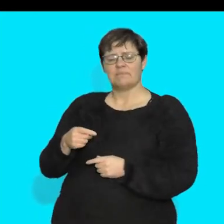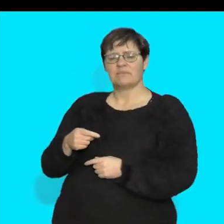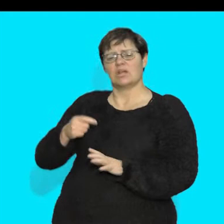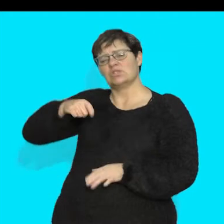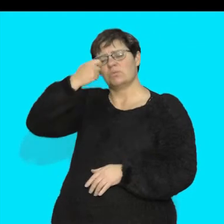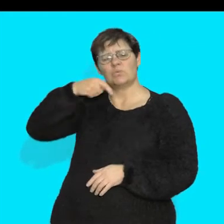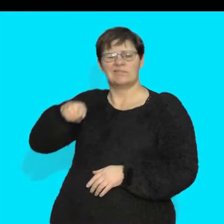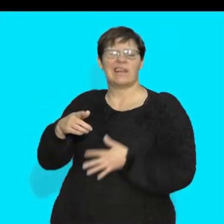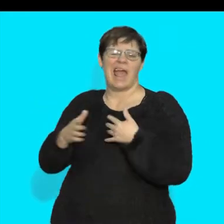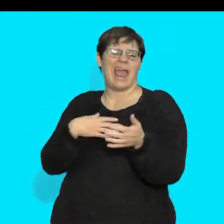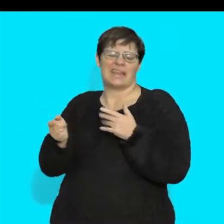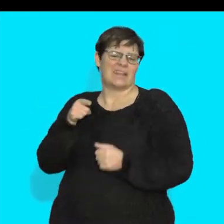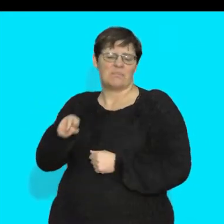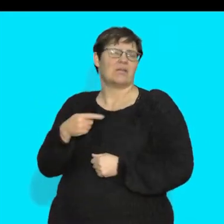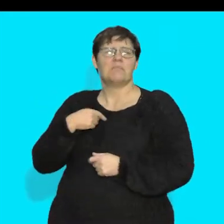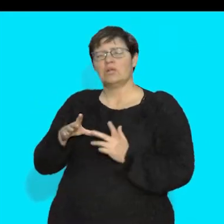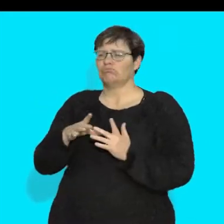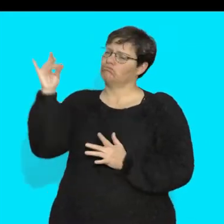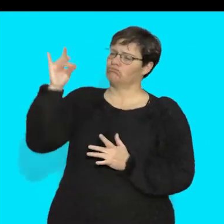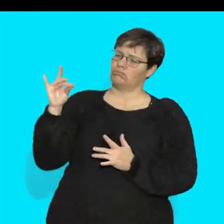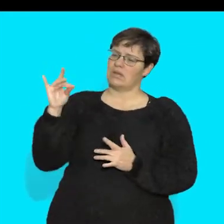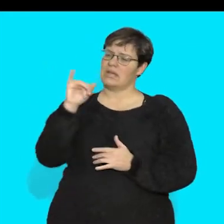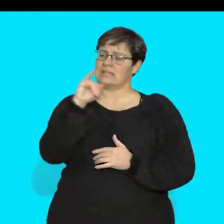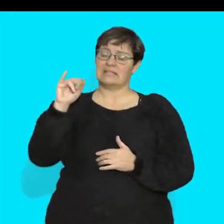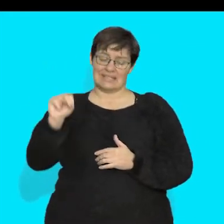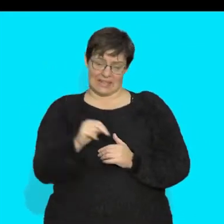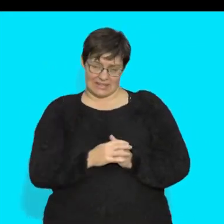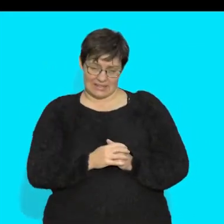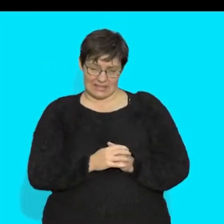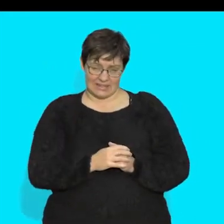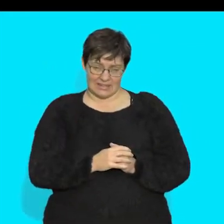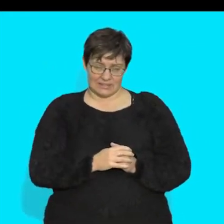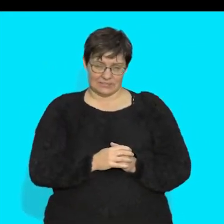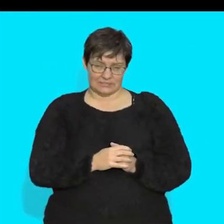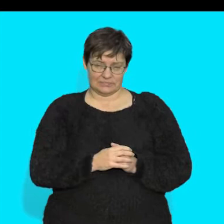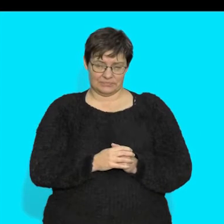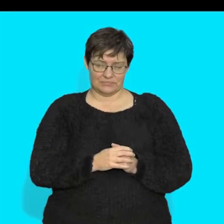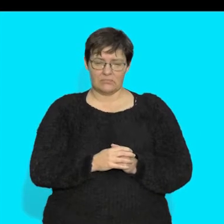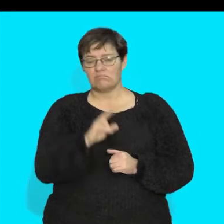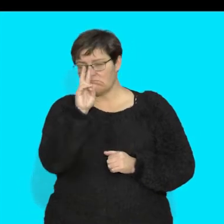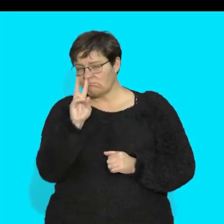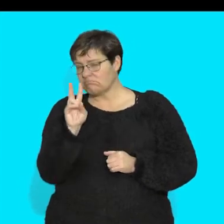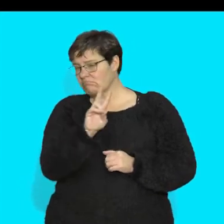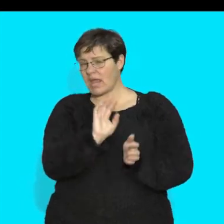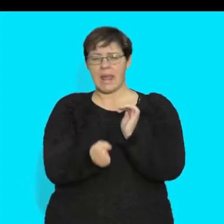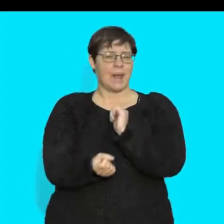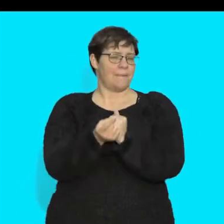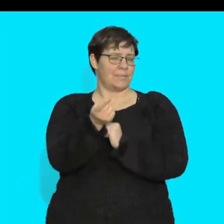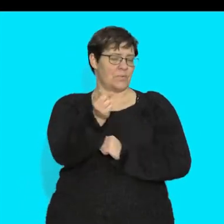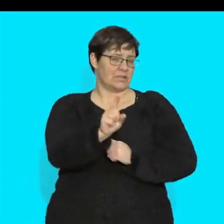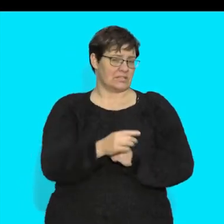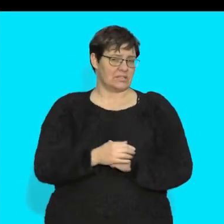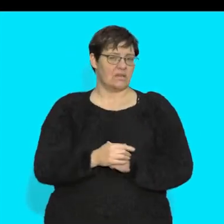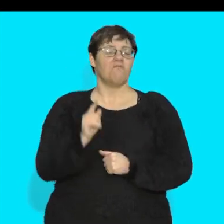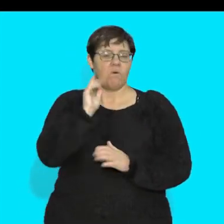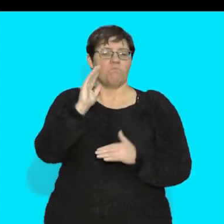I've chosen to make the spoon zinc. And so we've got to look and see what's happening. in terms of